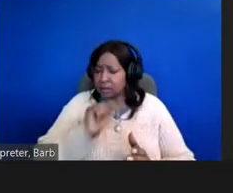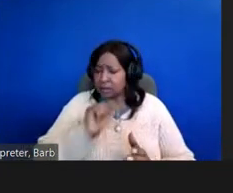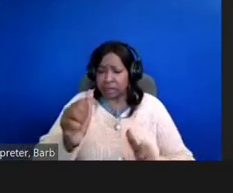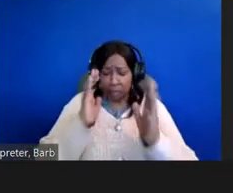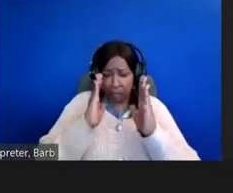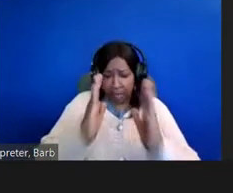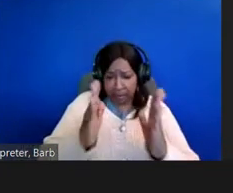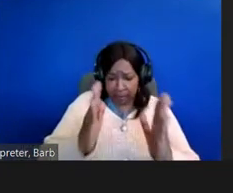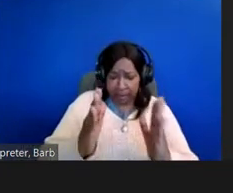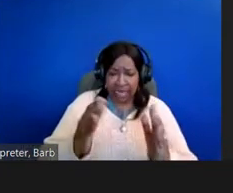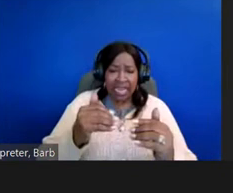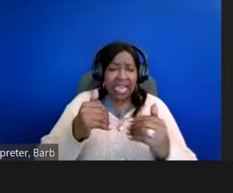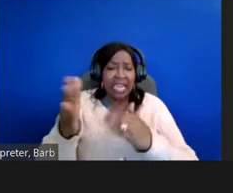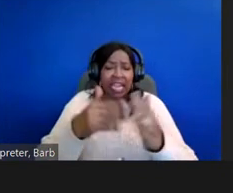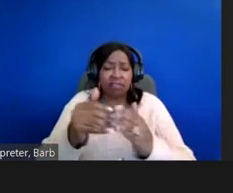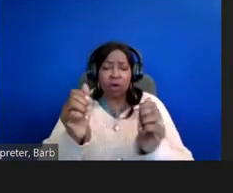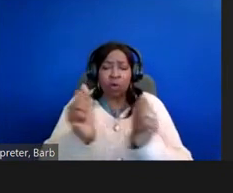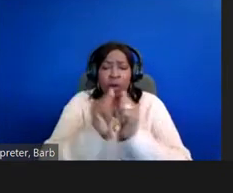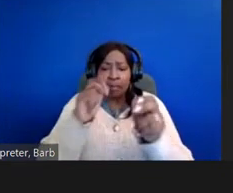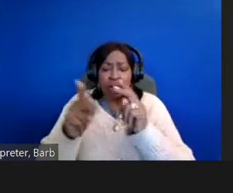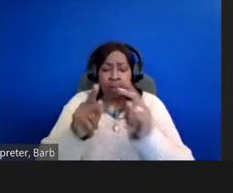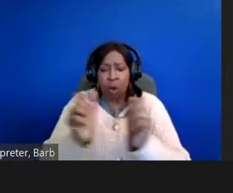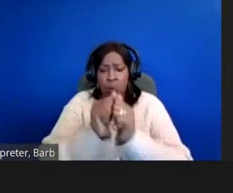without walkers